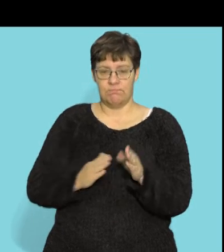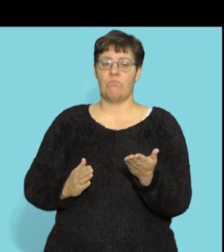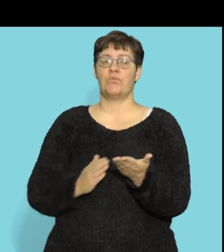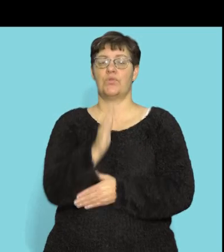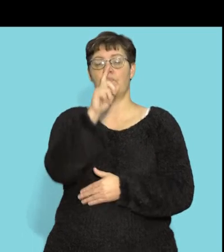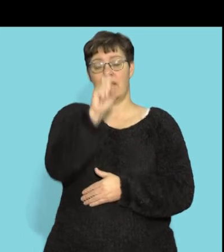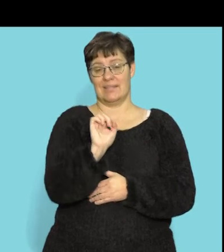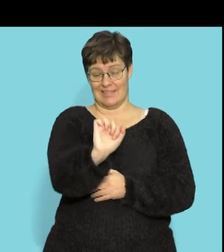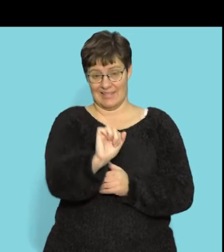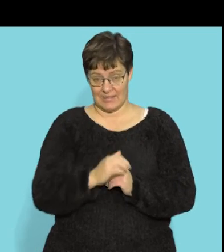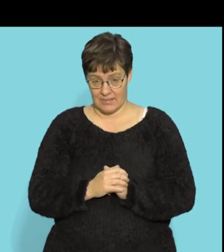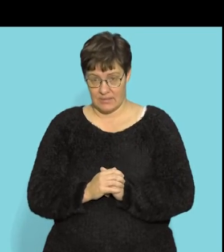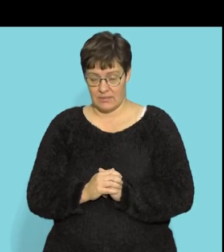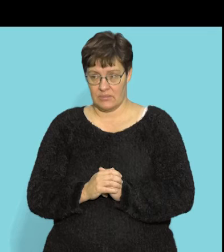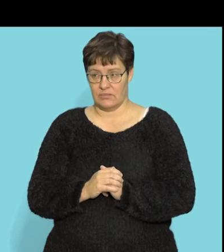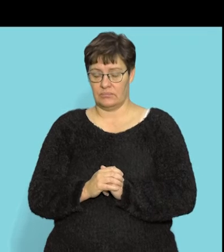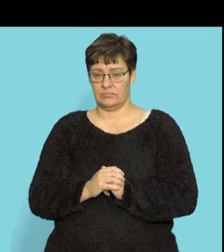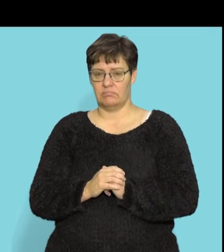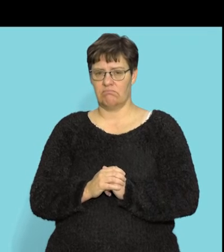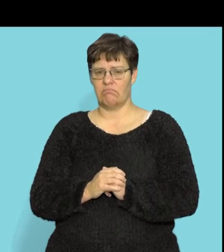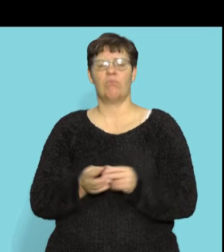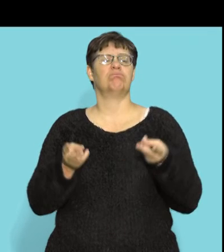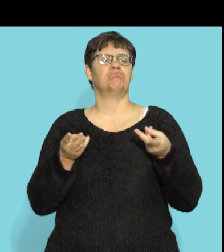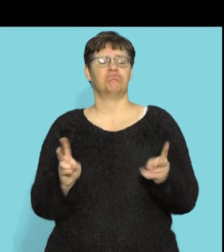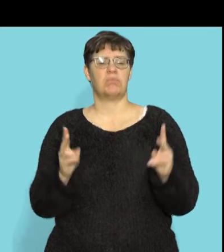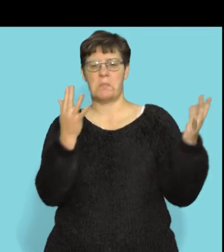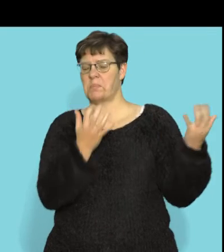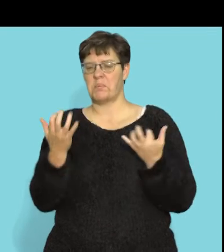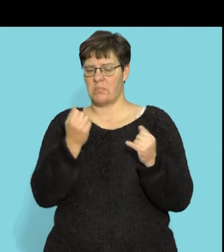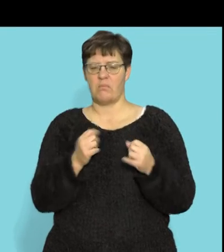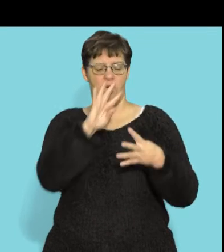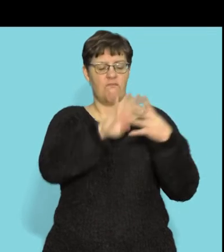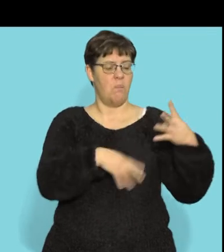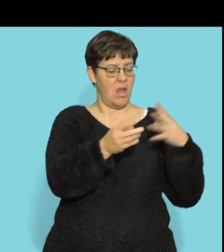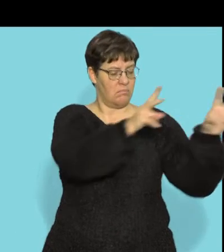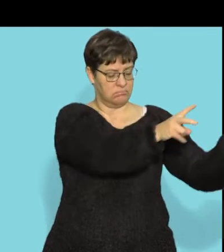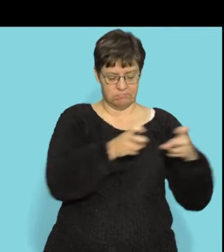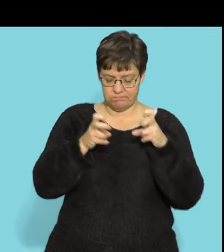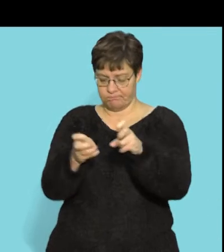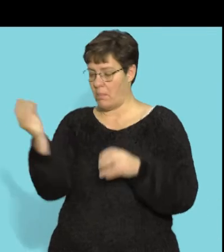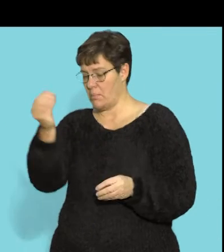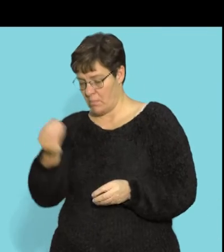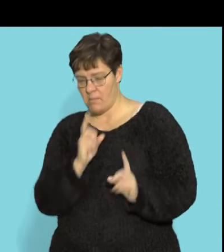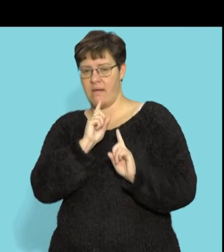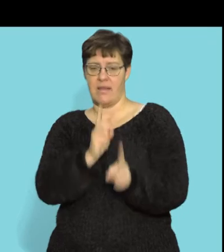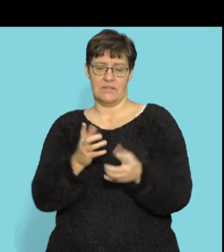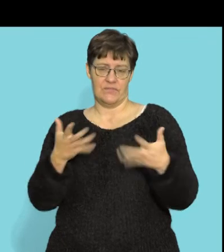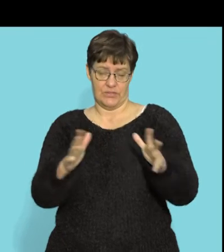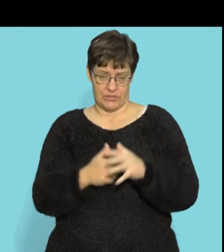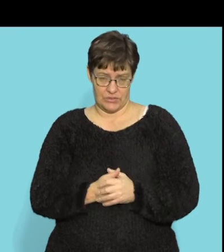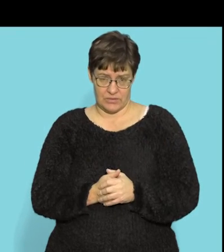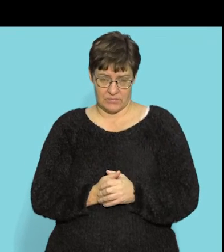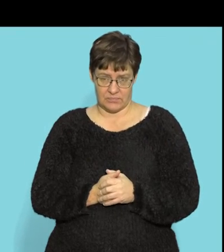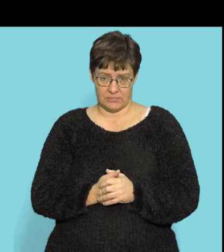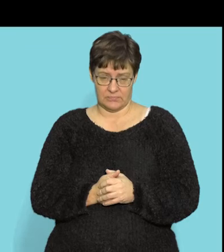that passes through X, right? So it's a routine calculation, formula, substitution, and answer, right?